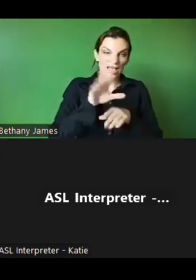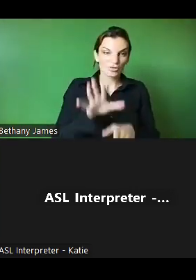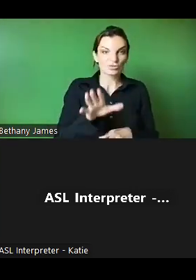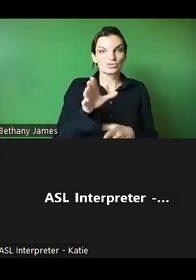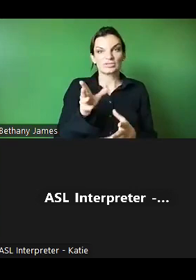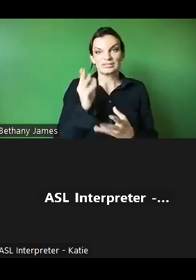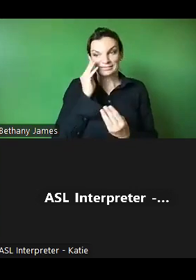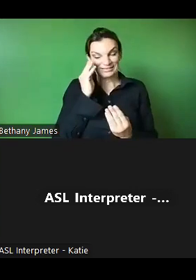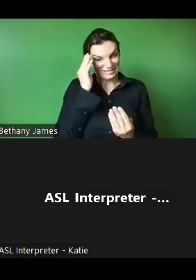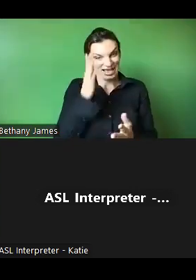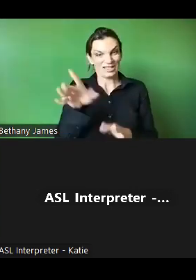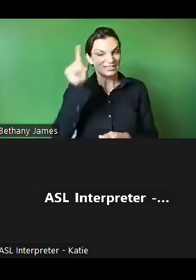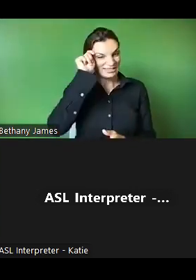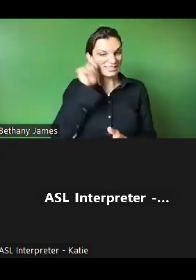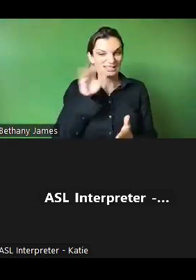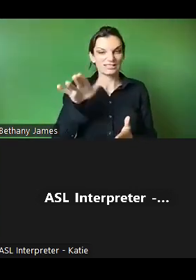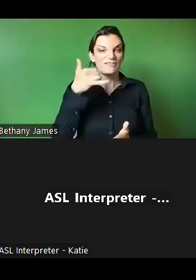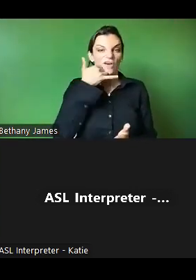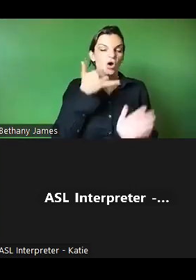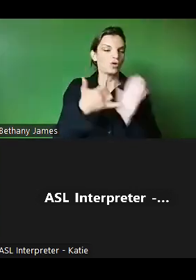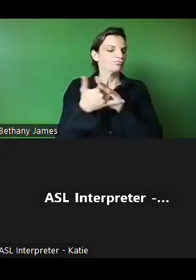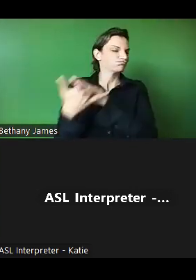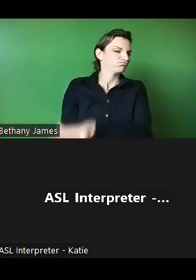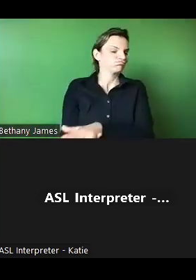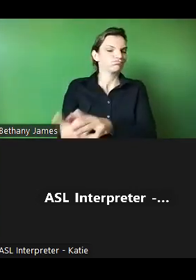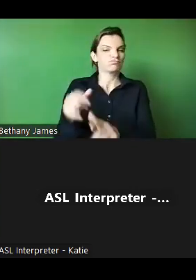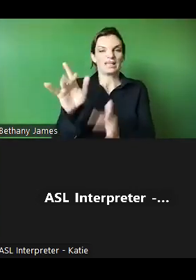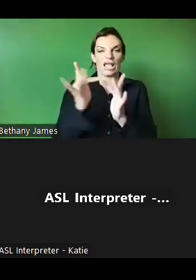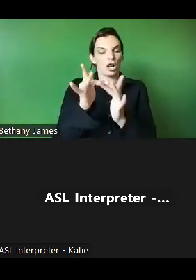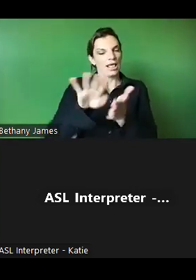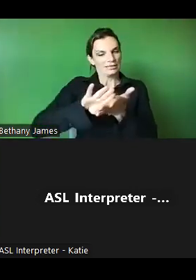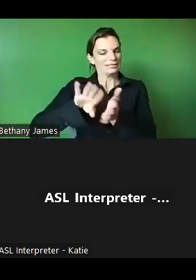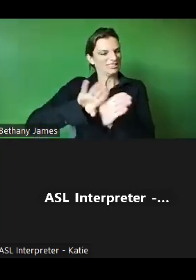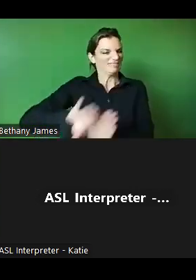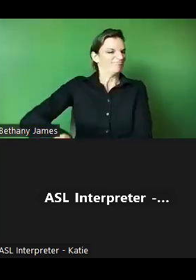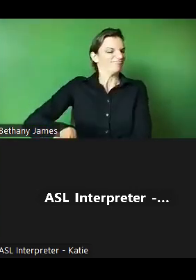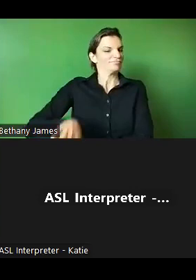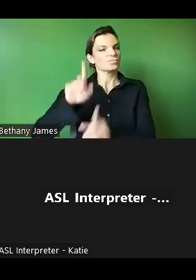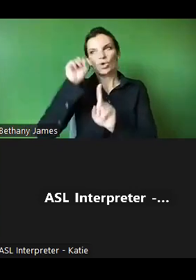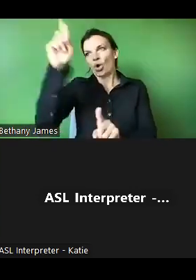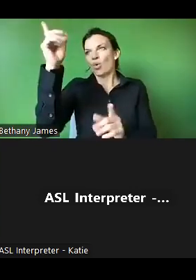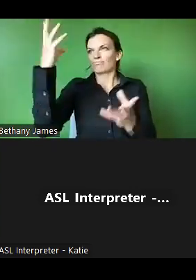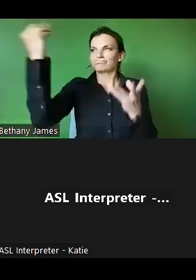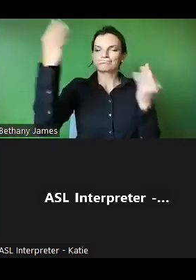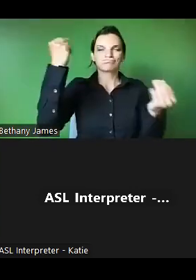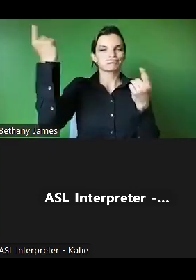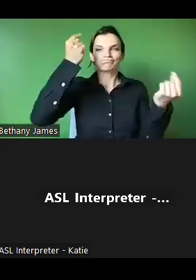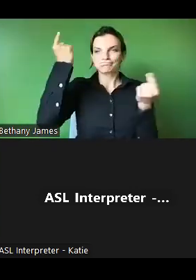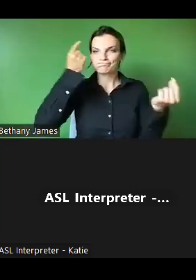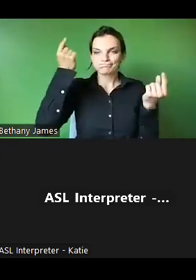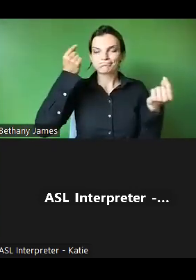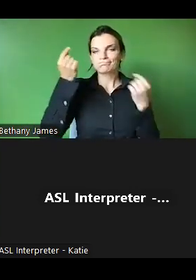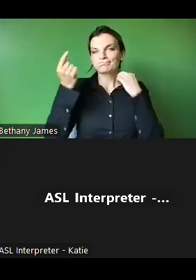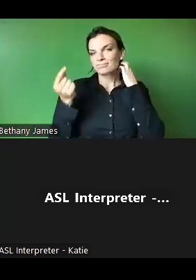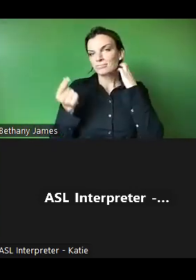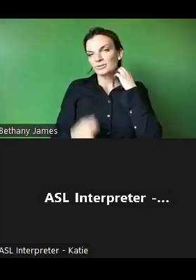their kids, put the phone down, step away from the internet, go outside. And you know